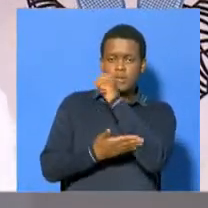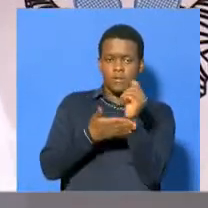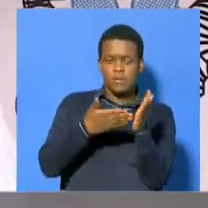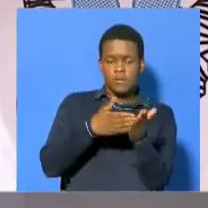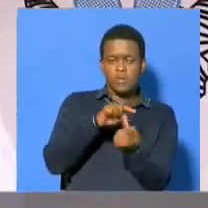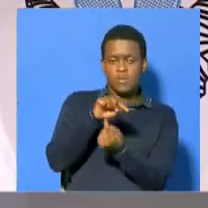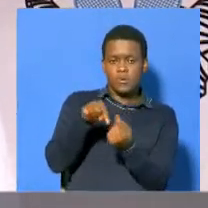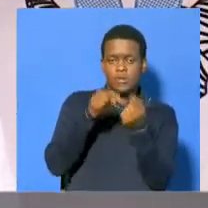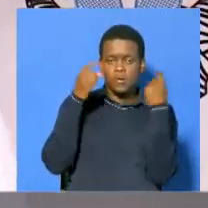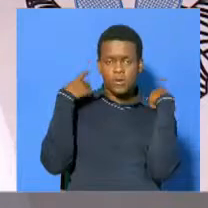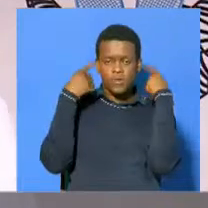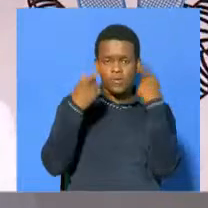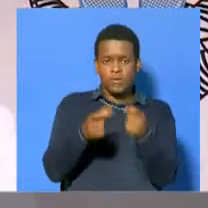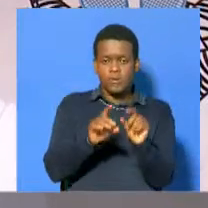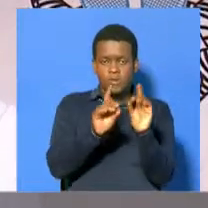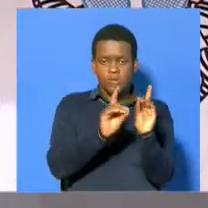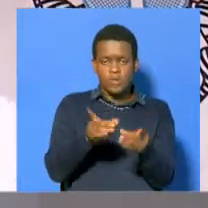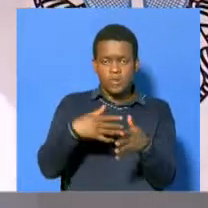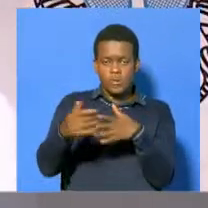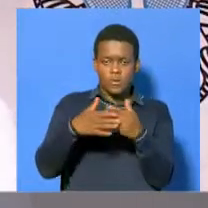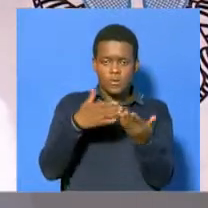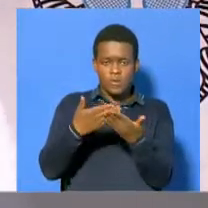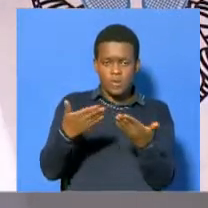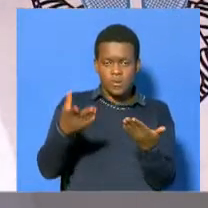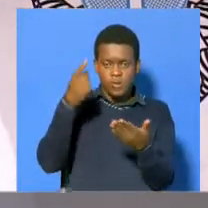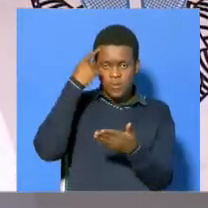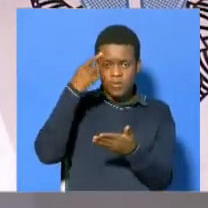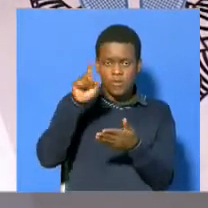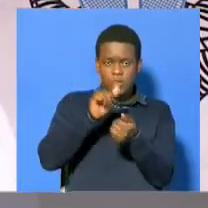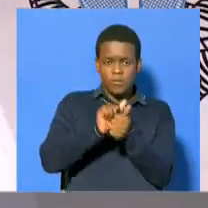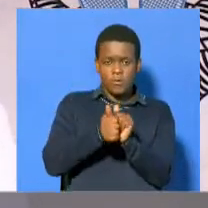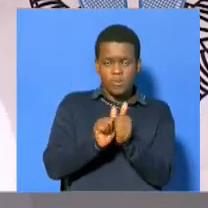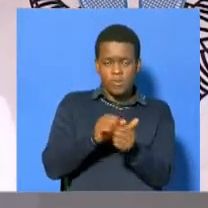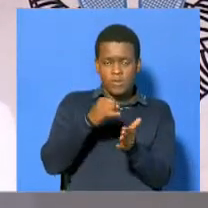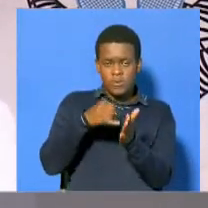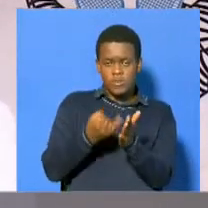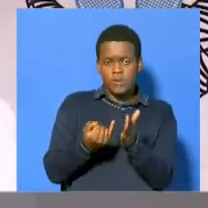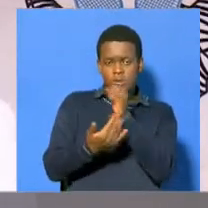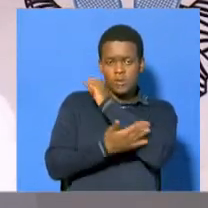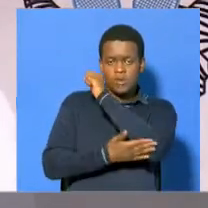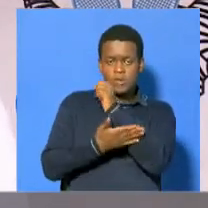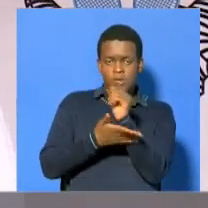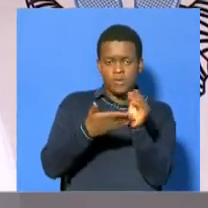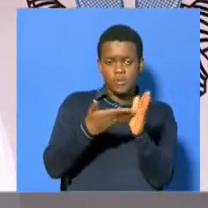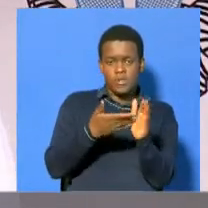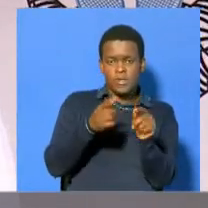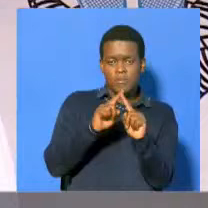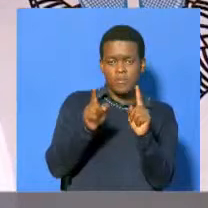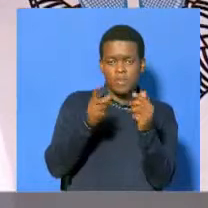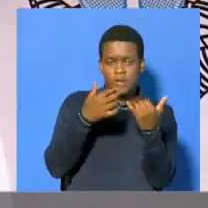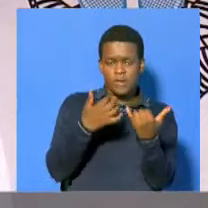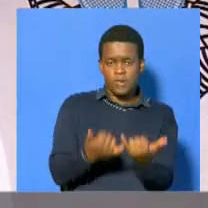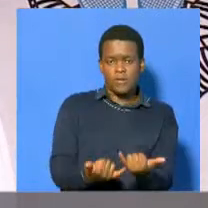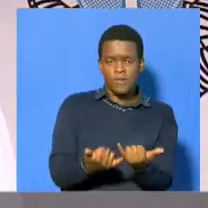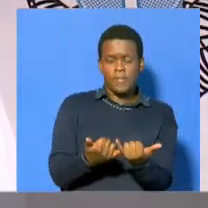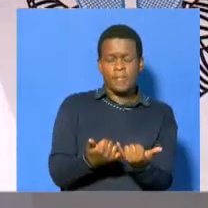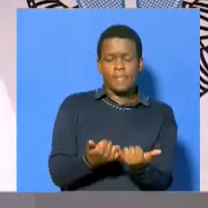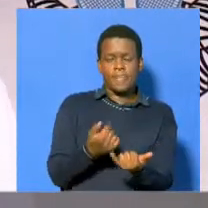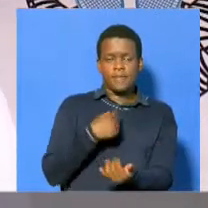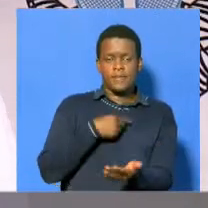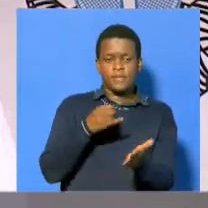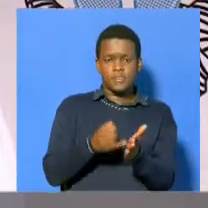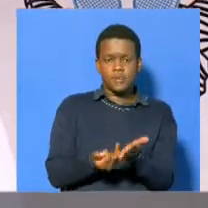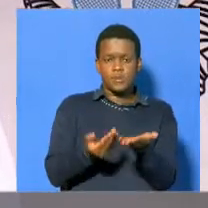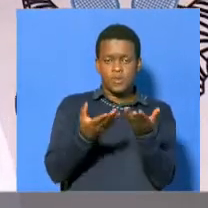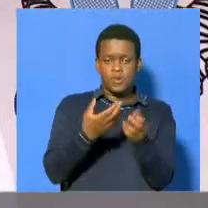does everything for sport. Only in this country. And show me another country, Diranjar. So I just want to